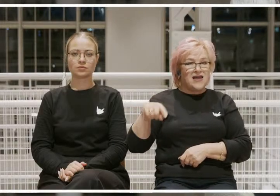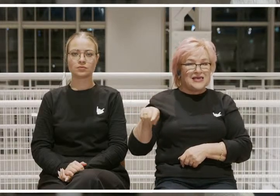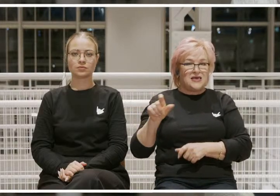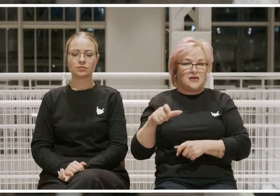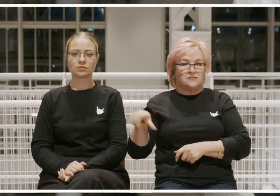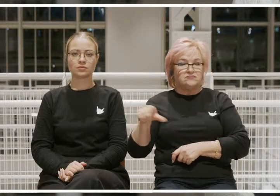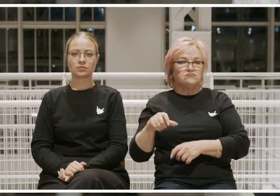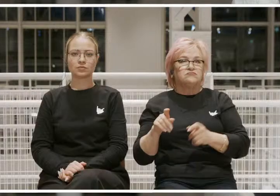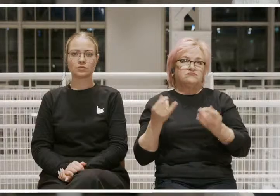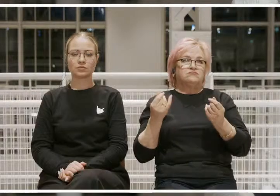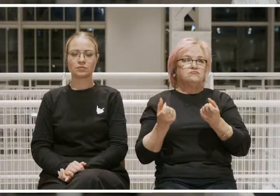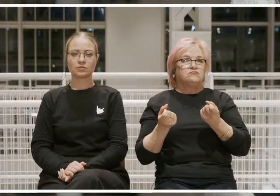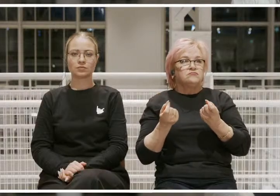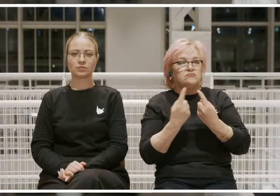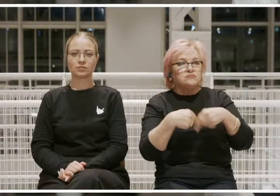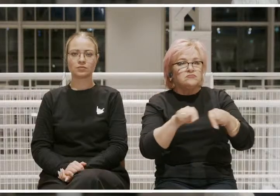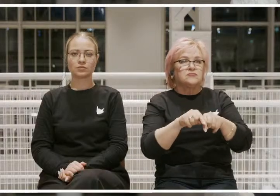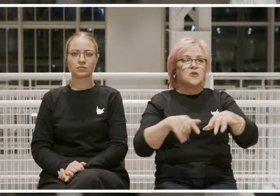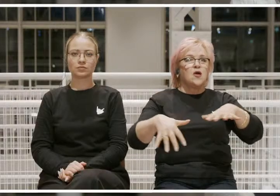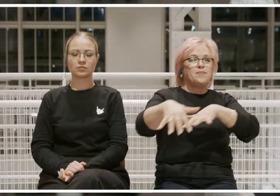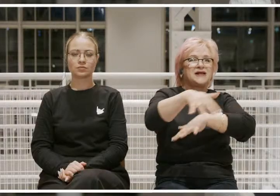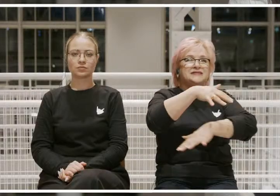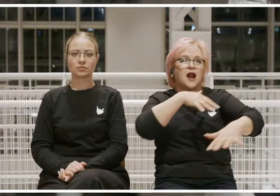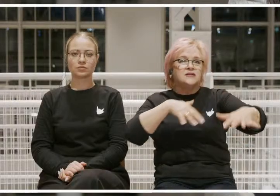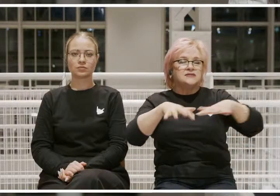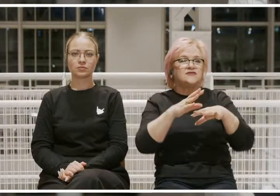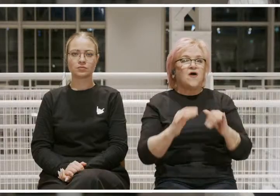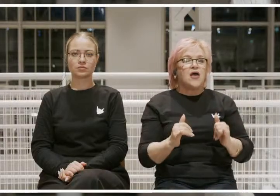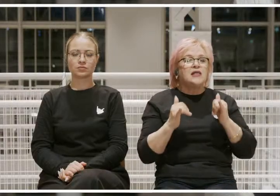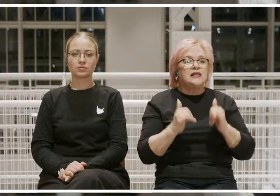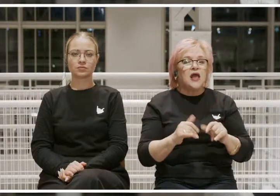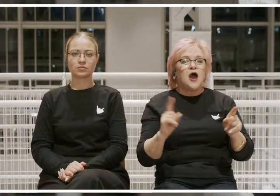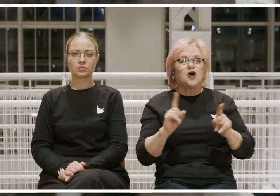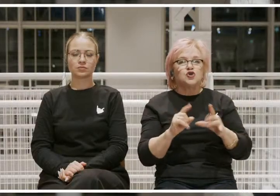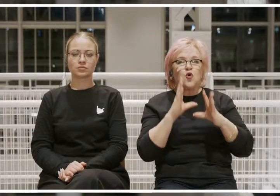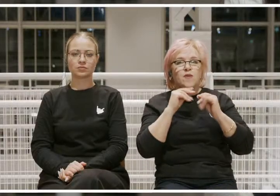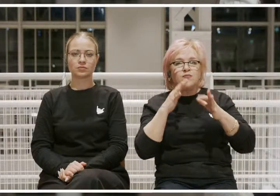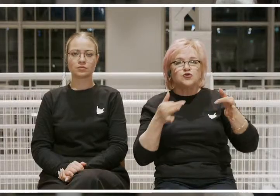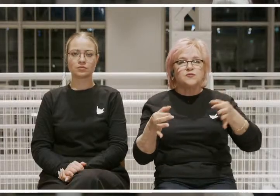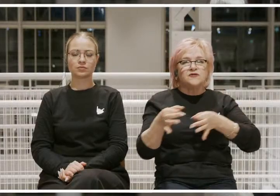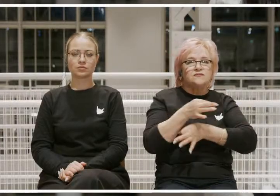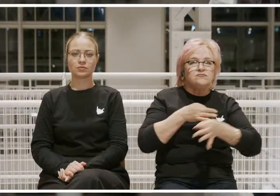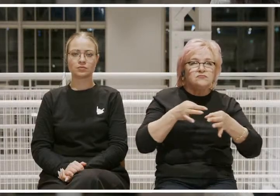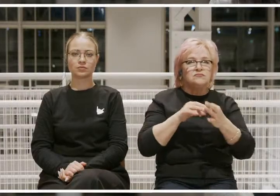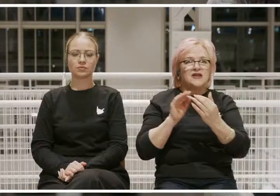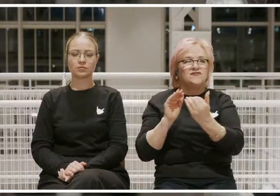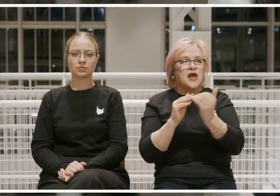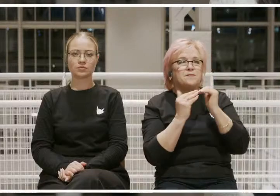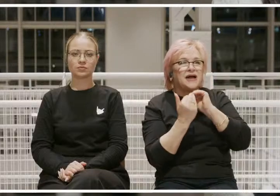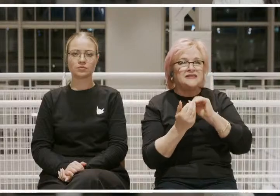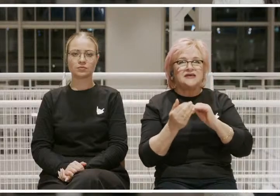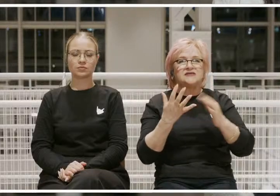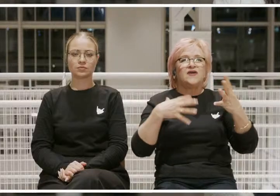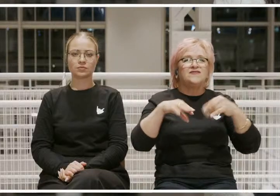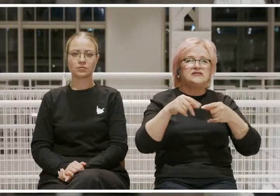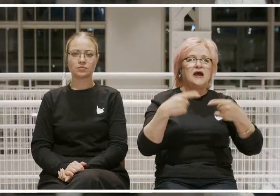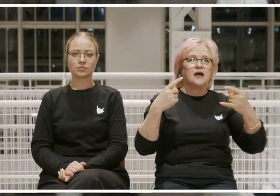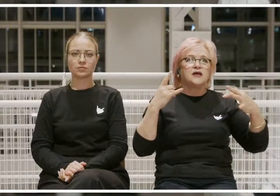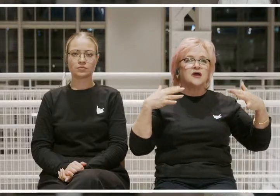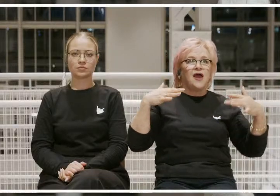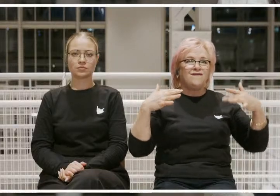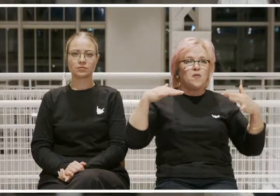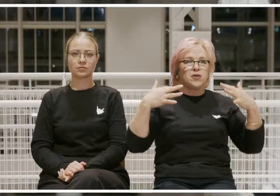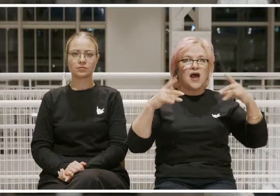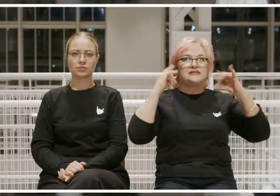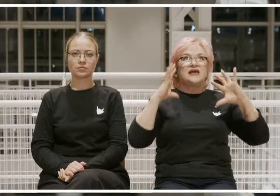the sounds, colors, and vibrations of the universe. So, Açık Radyo's contribution to the 70th Istanbul